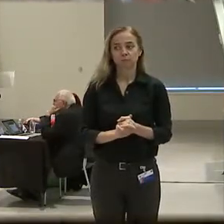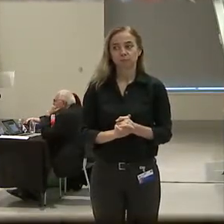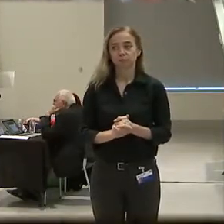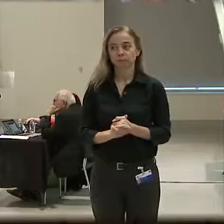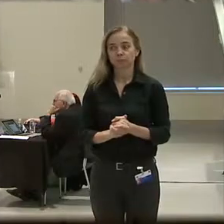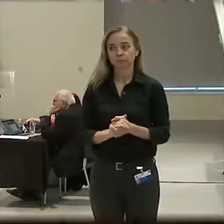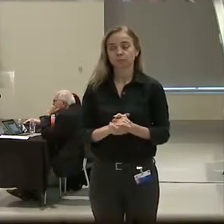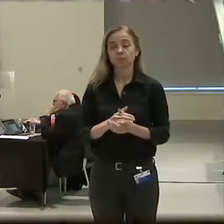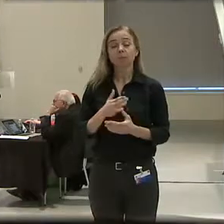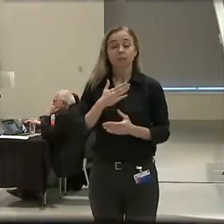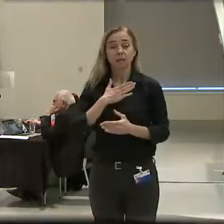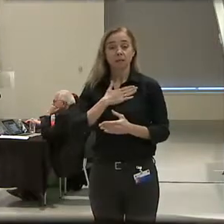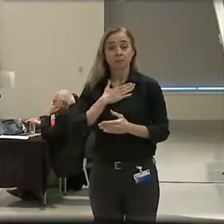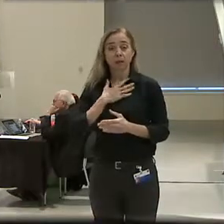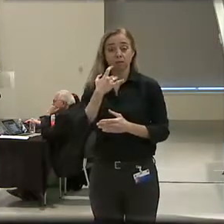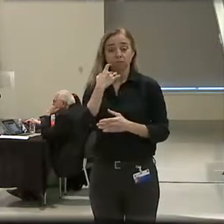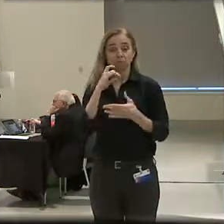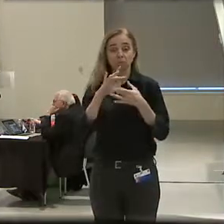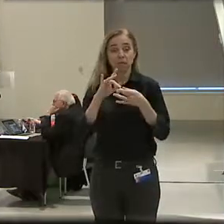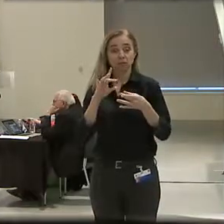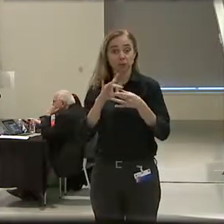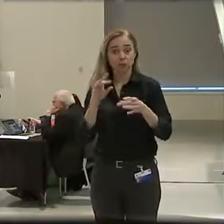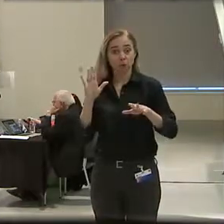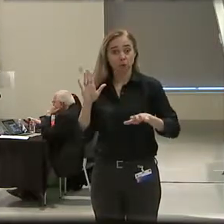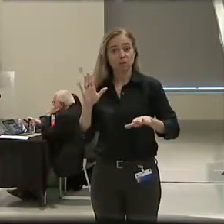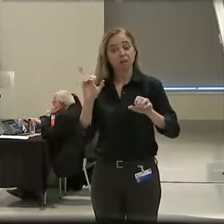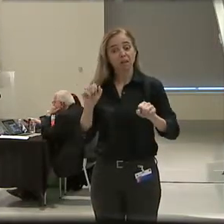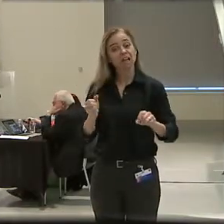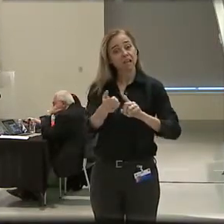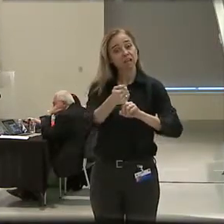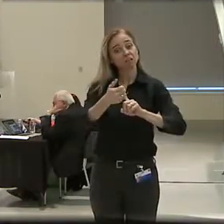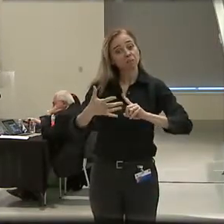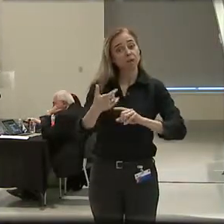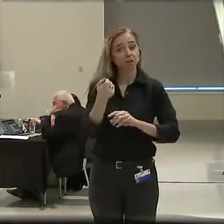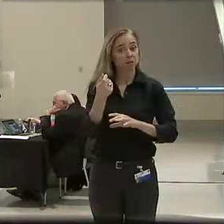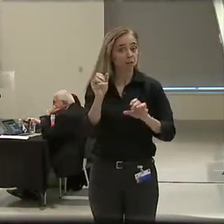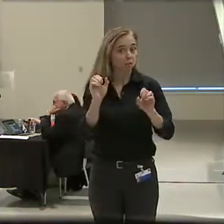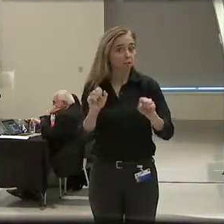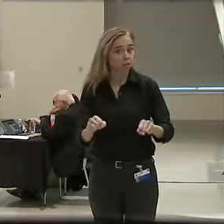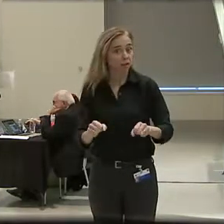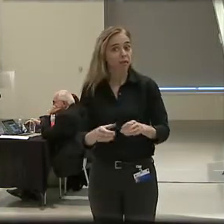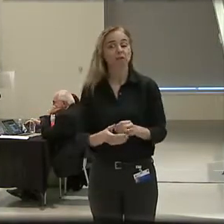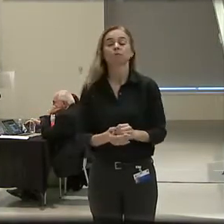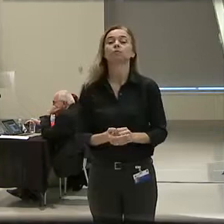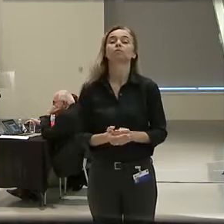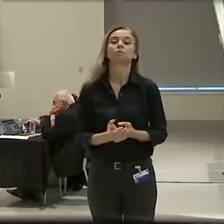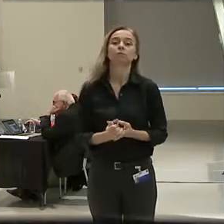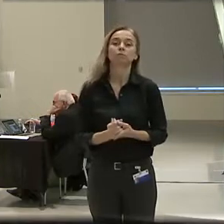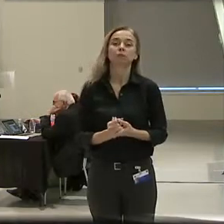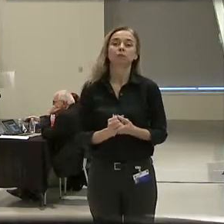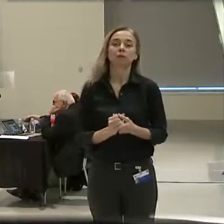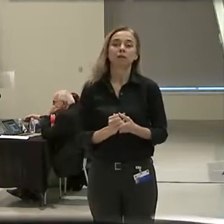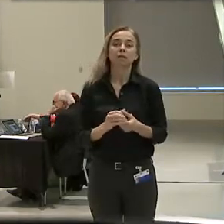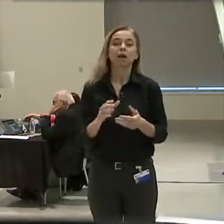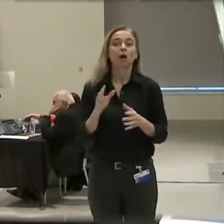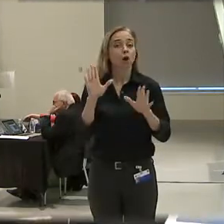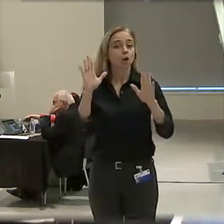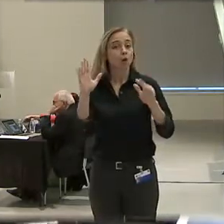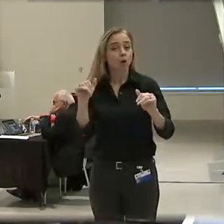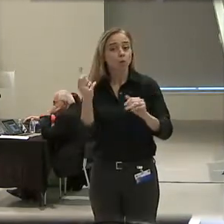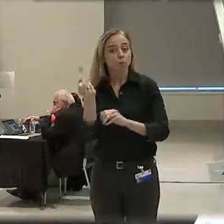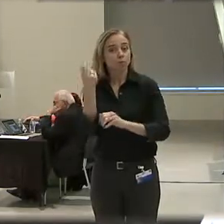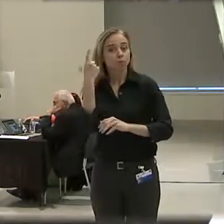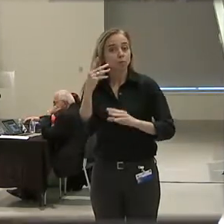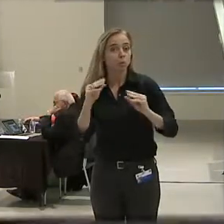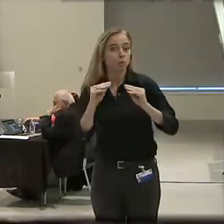In my written testimony, I've expanded on that a little bit, and I know that the task force will be able to see a little bit